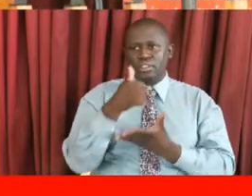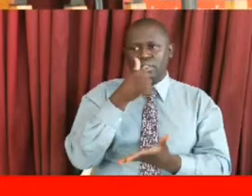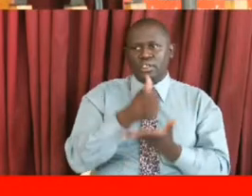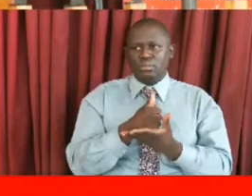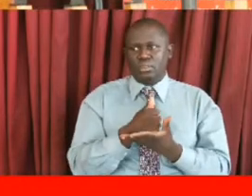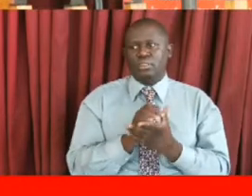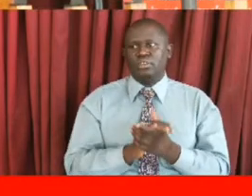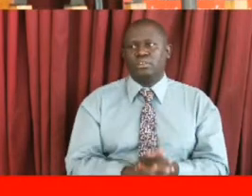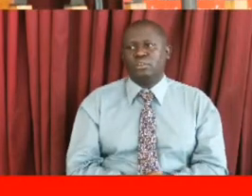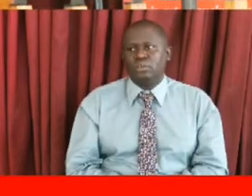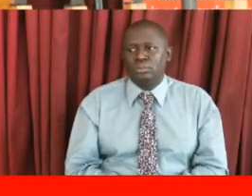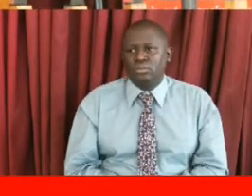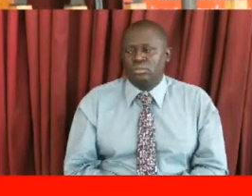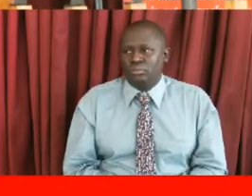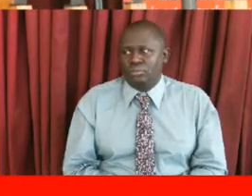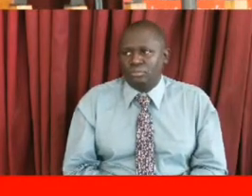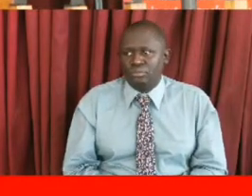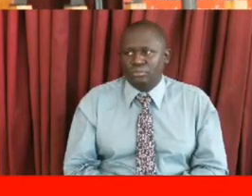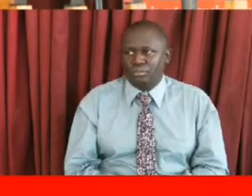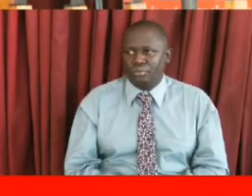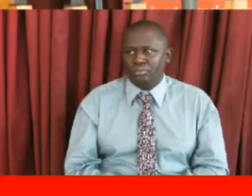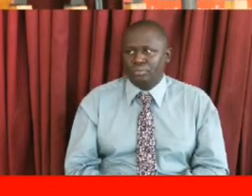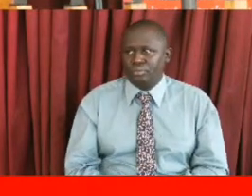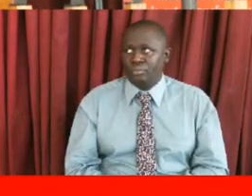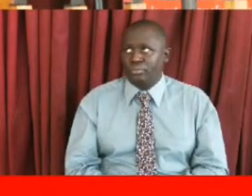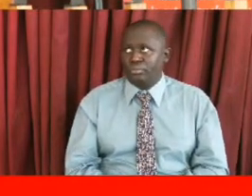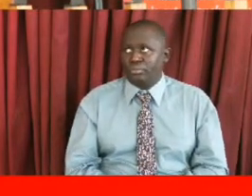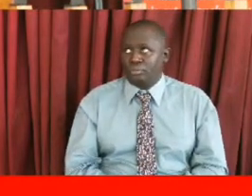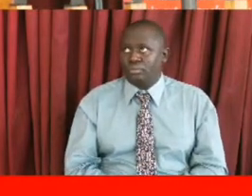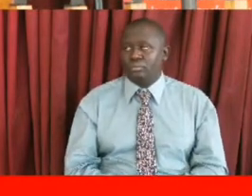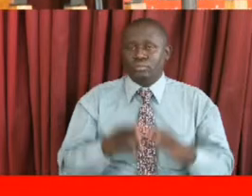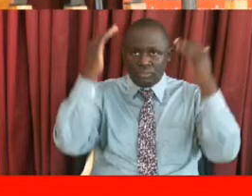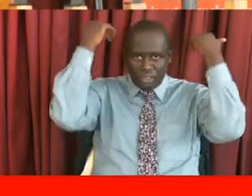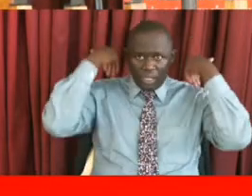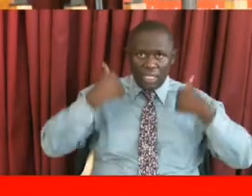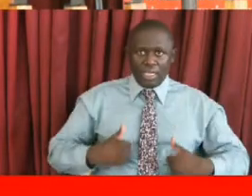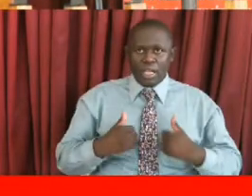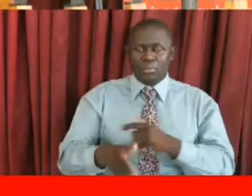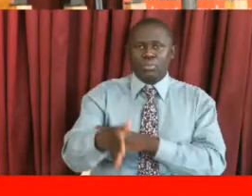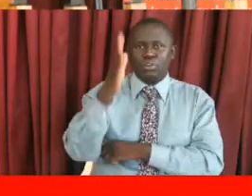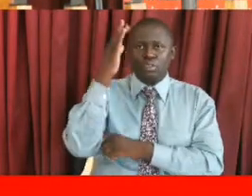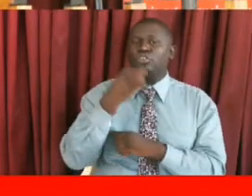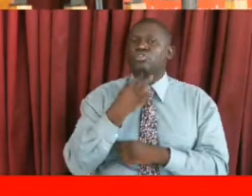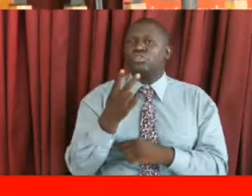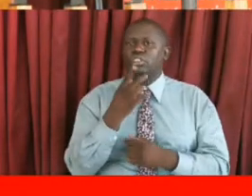amen hallelujah I am God's voice to